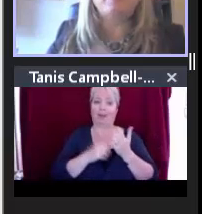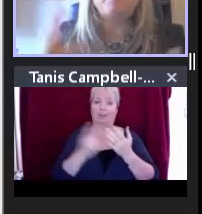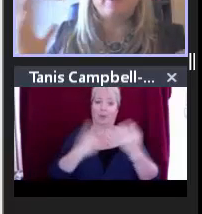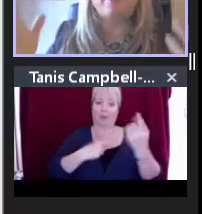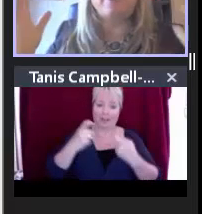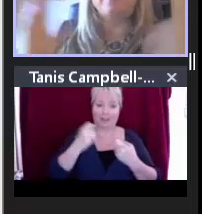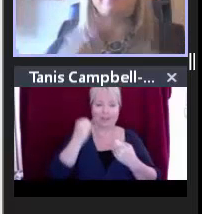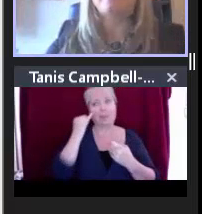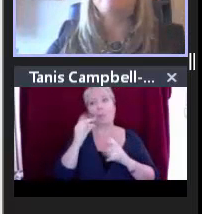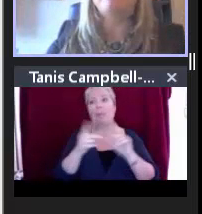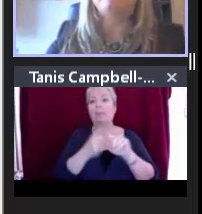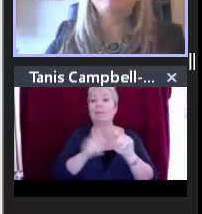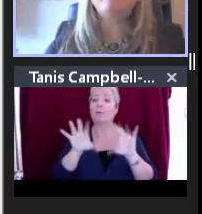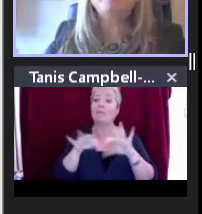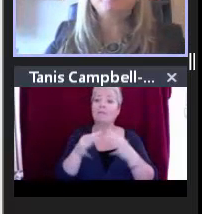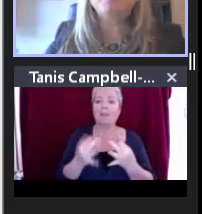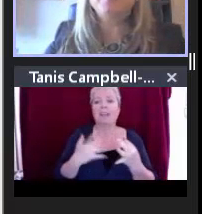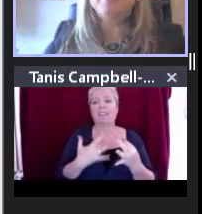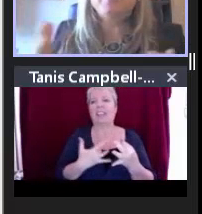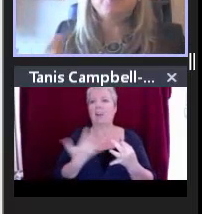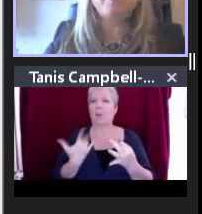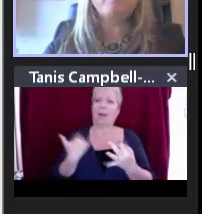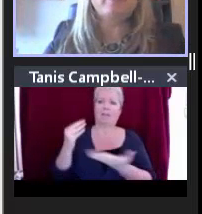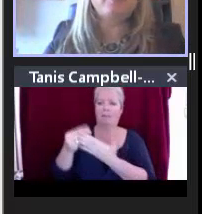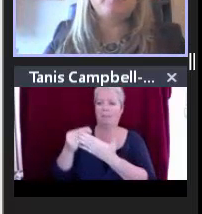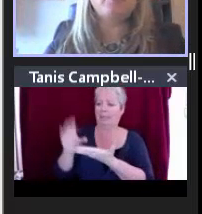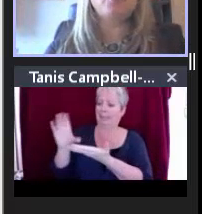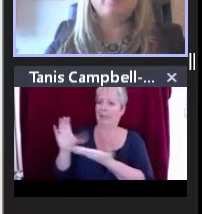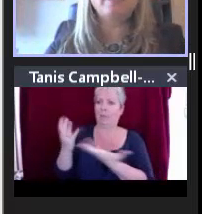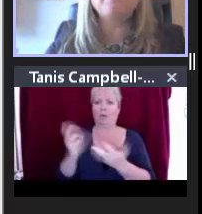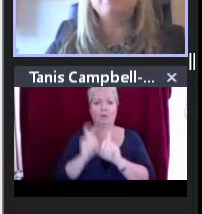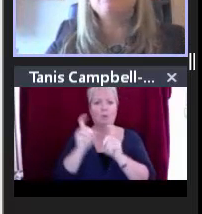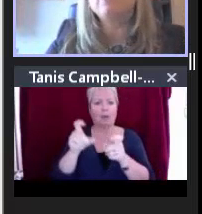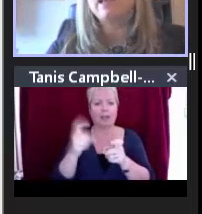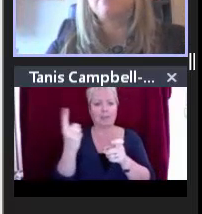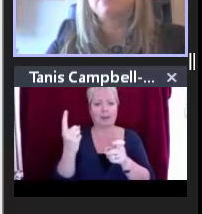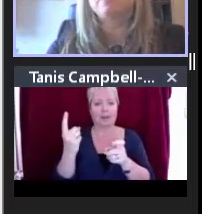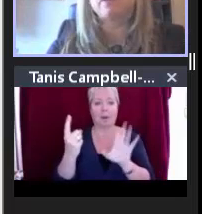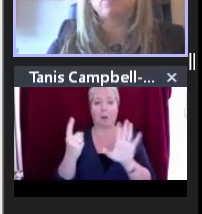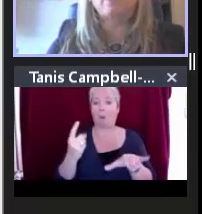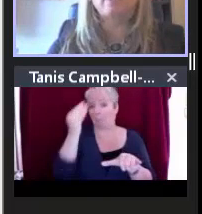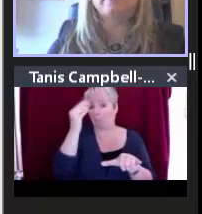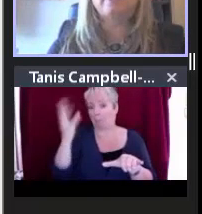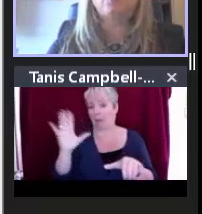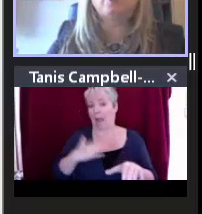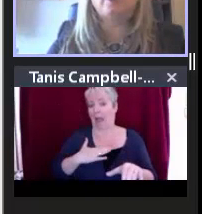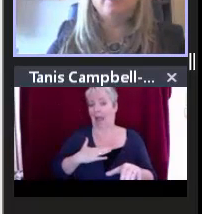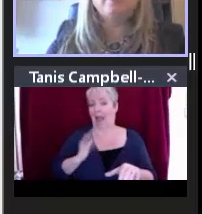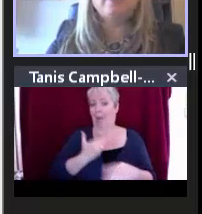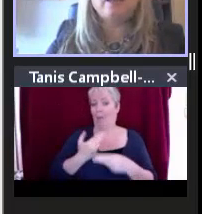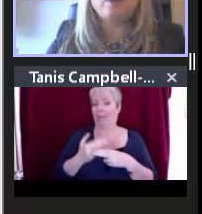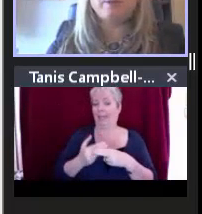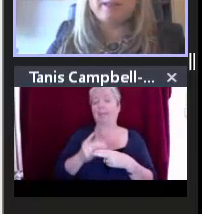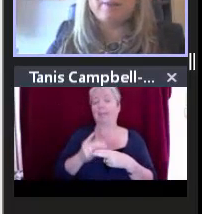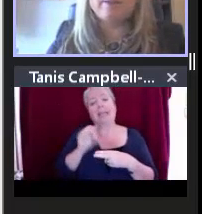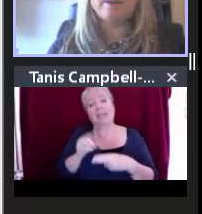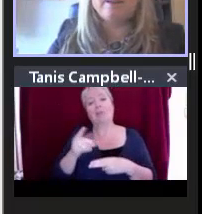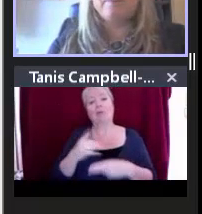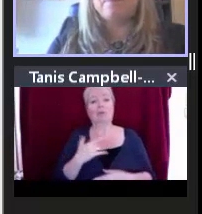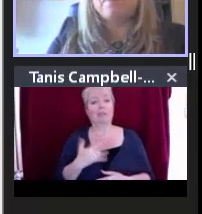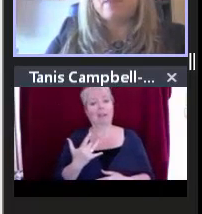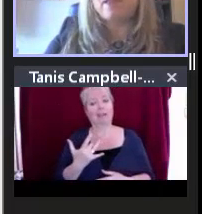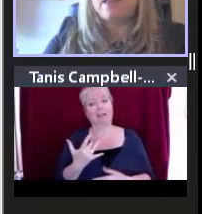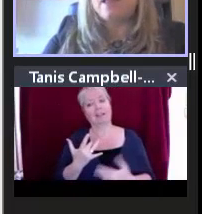family wondering, where can I give this money to, don't be afraid to mention our name if we happen to be an organization that you believe